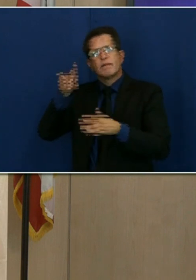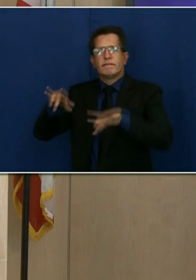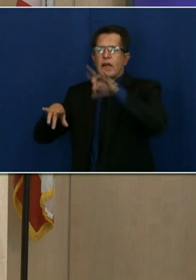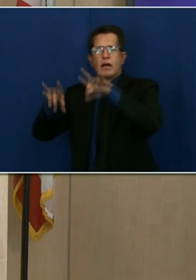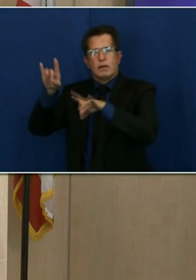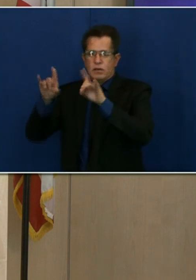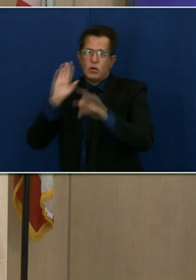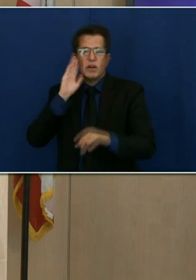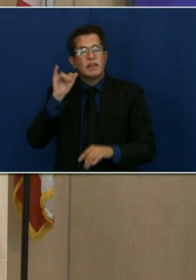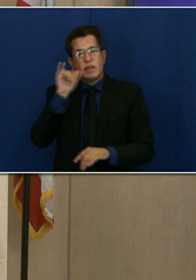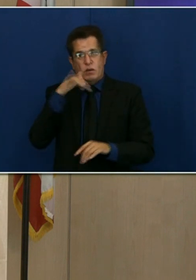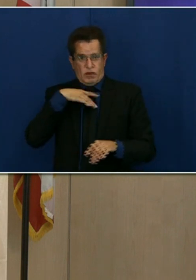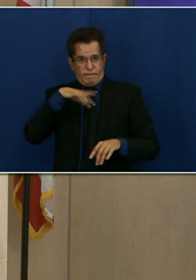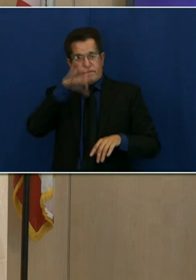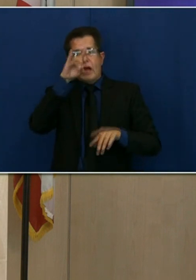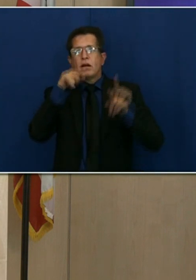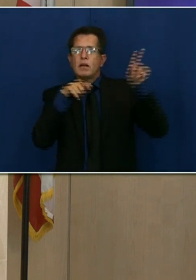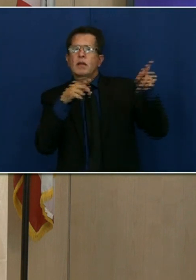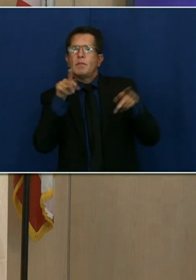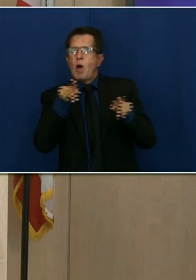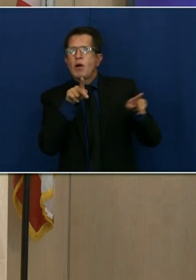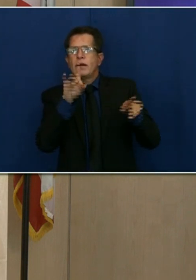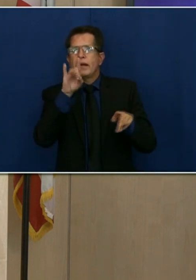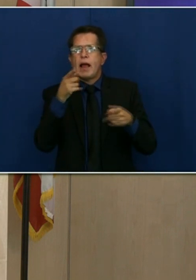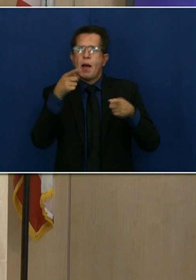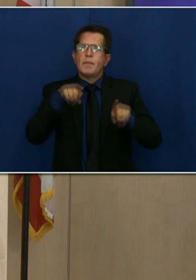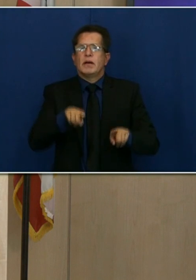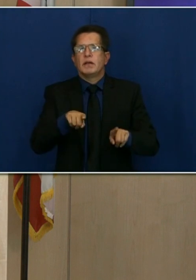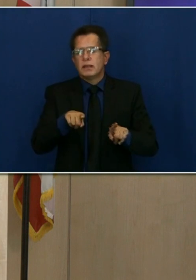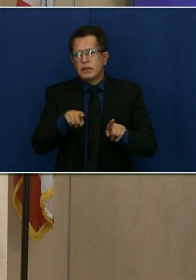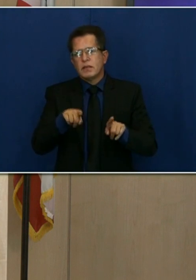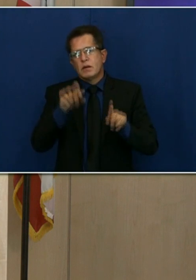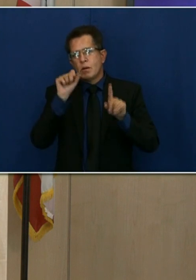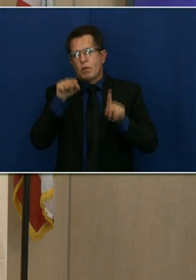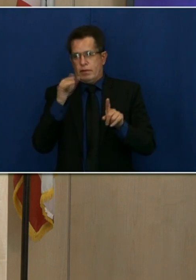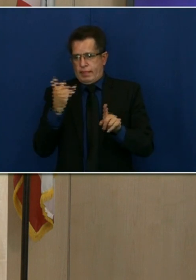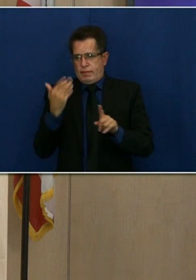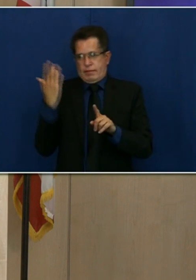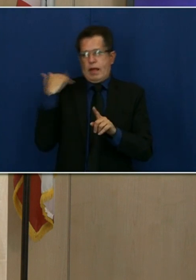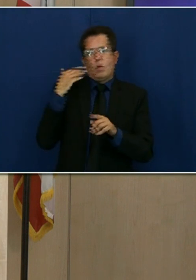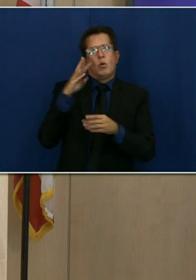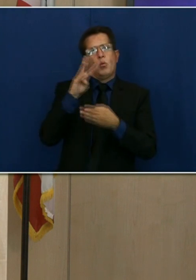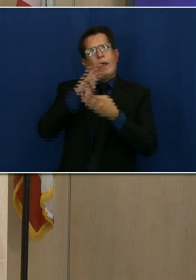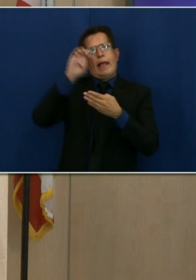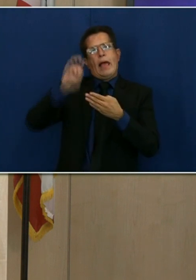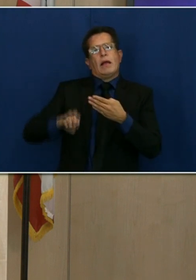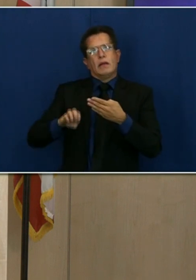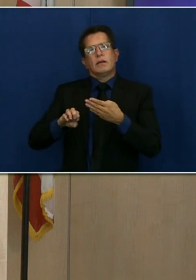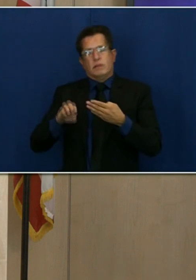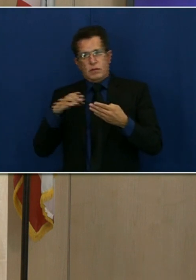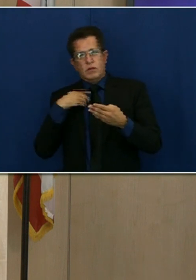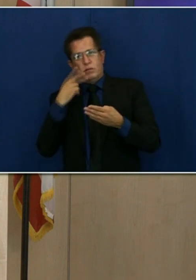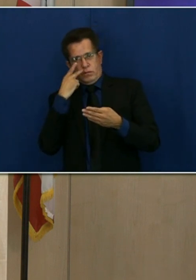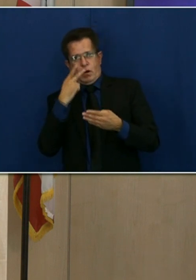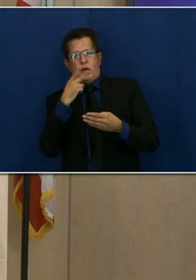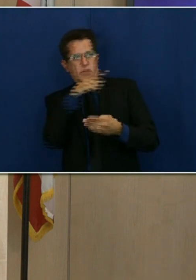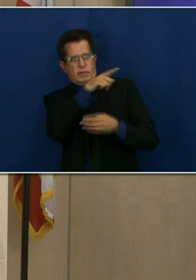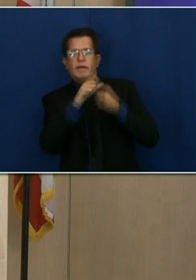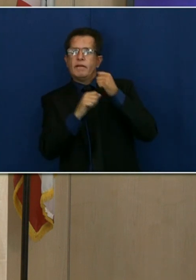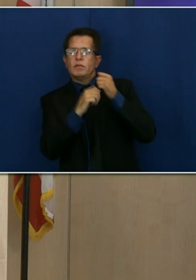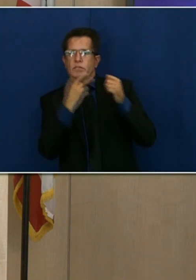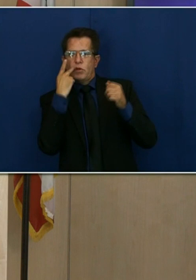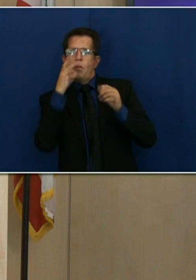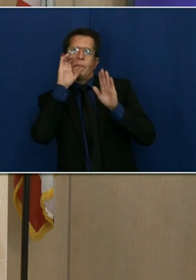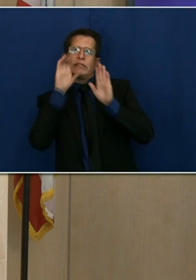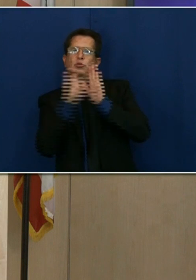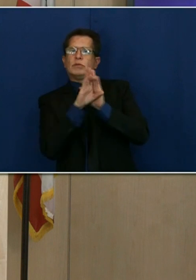as we were made aware that these parties were happening potentially this past weekend, because we saw actual flyers. So